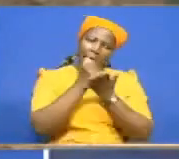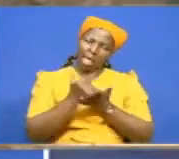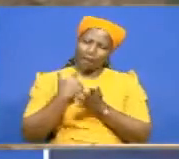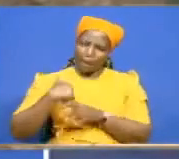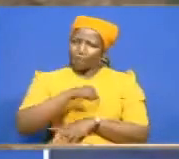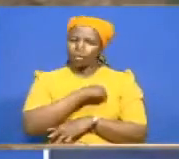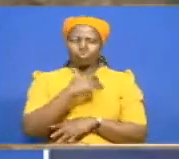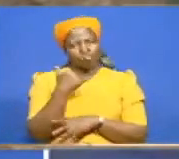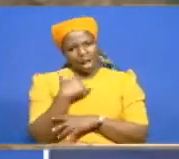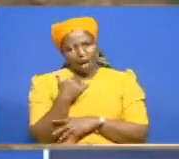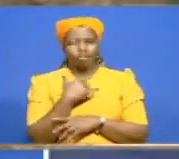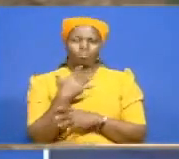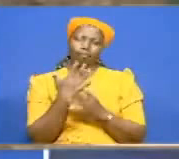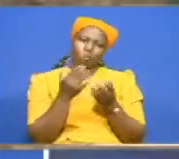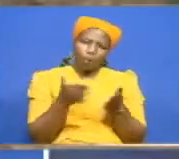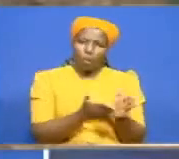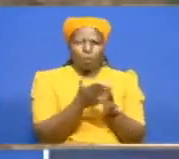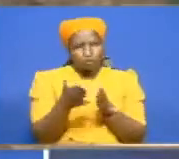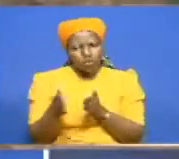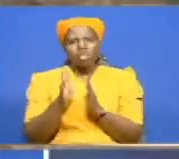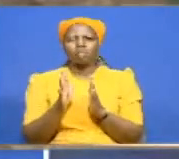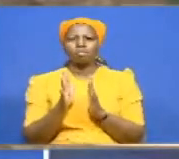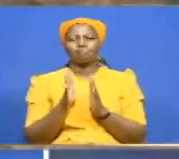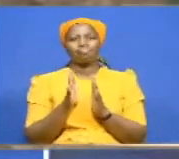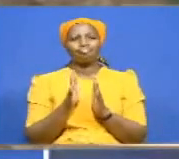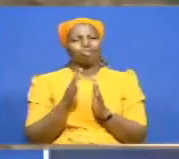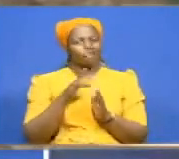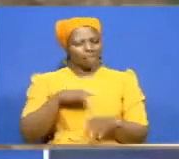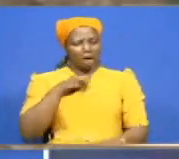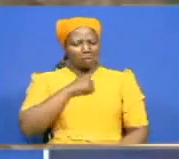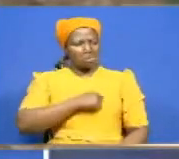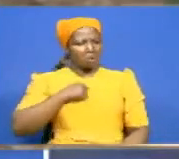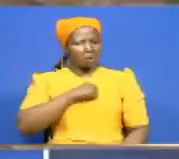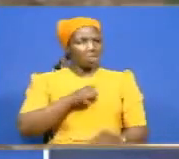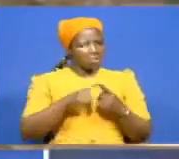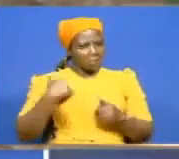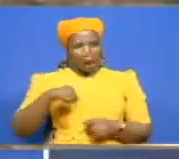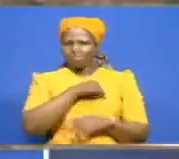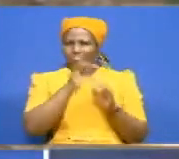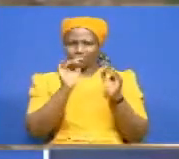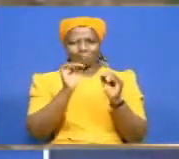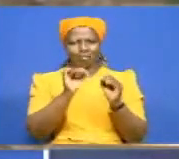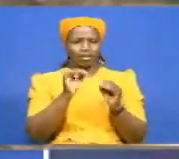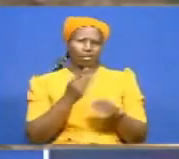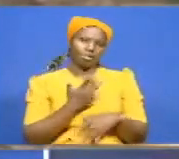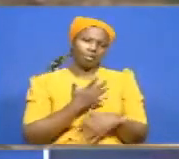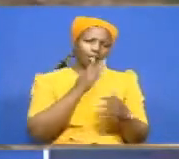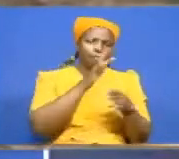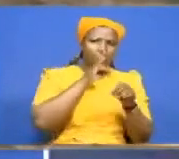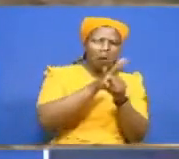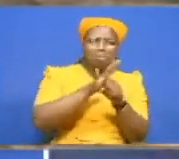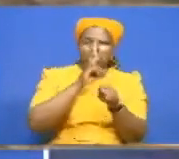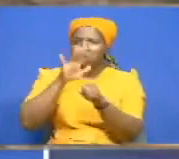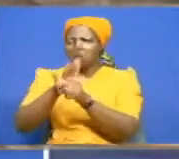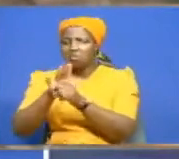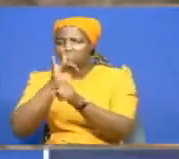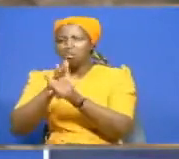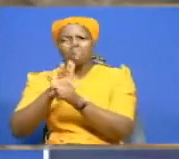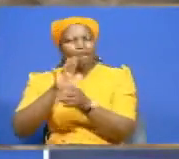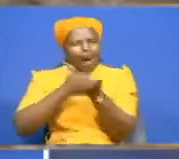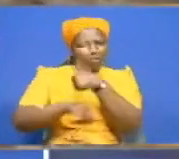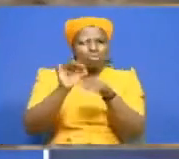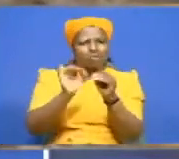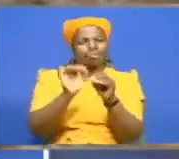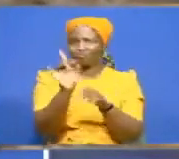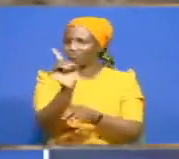my opportunities. No compassion, no empty promises. Don't look at